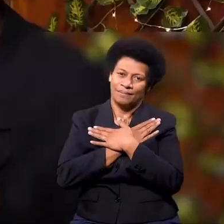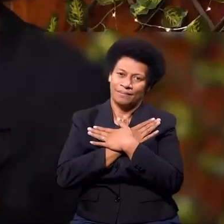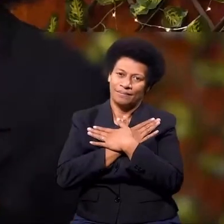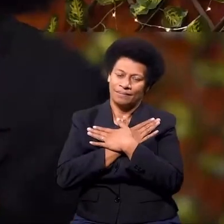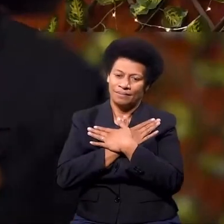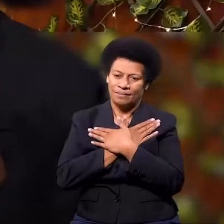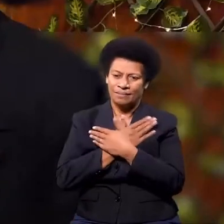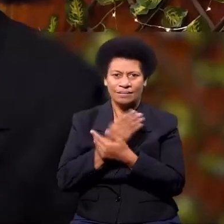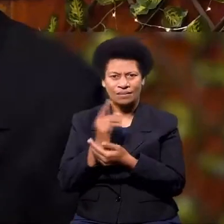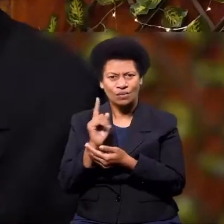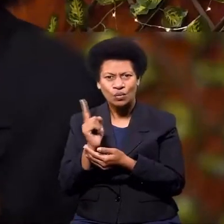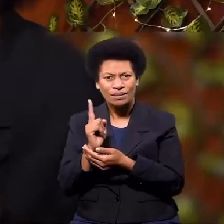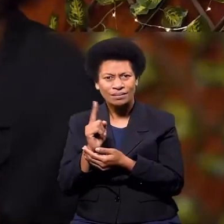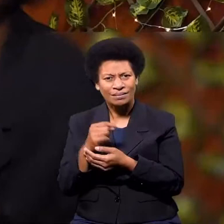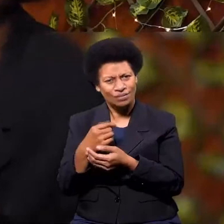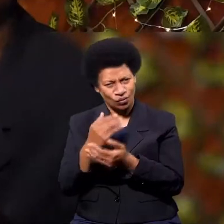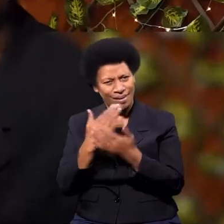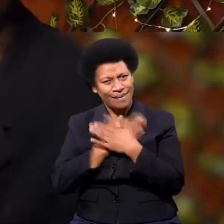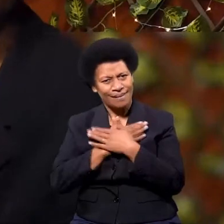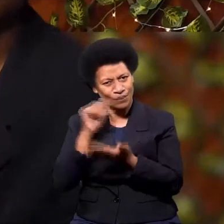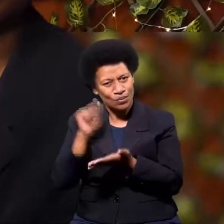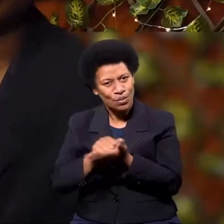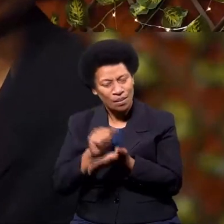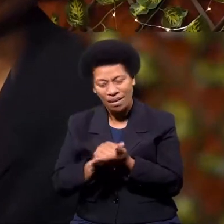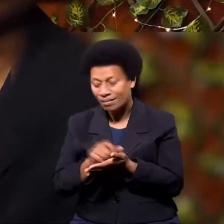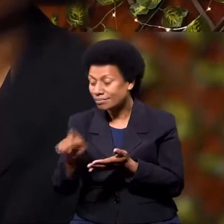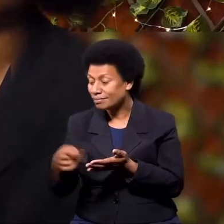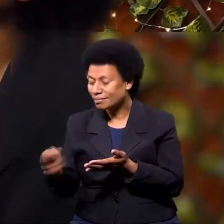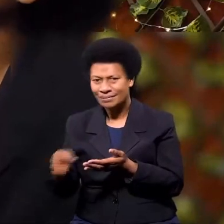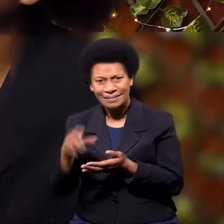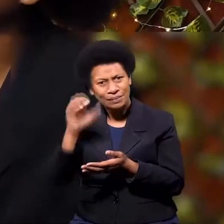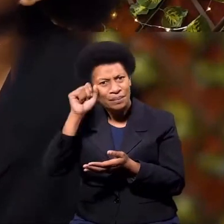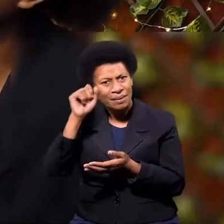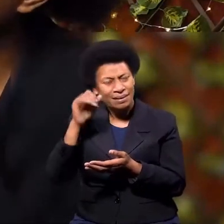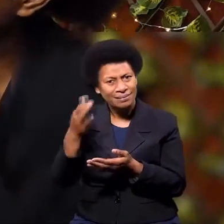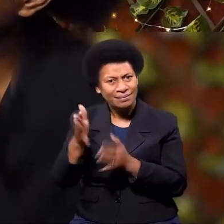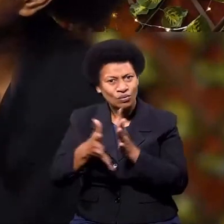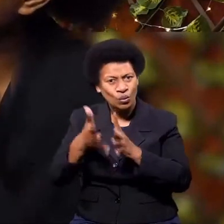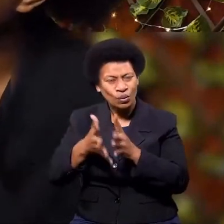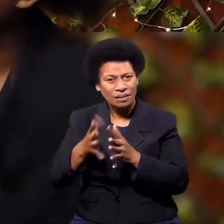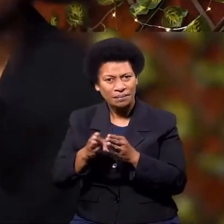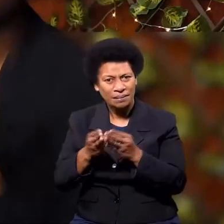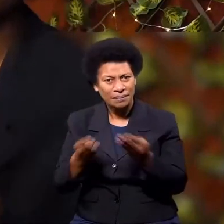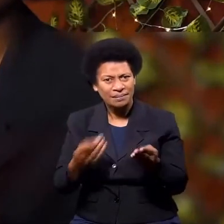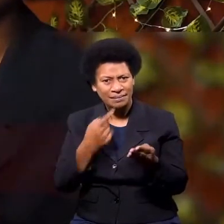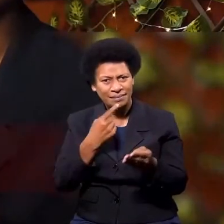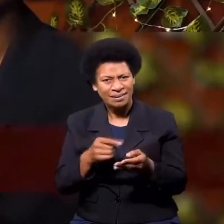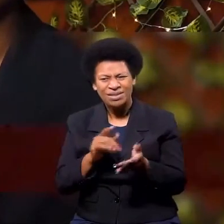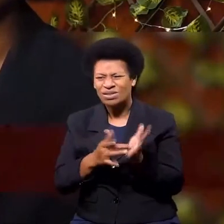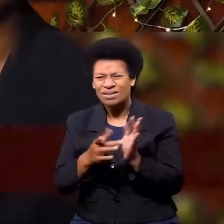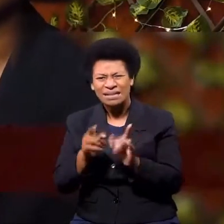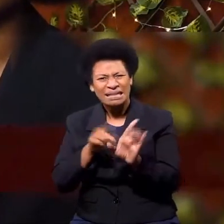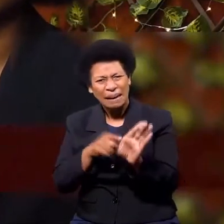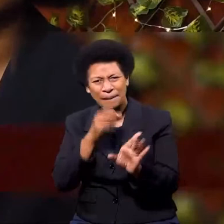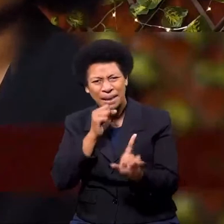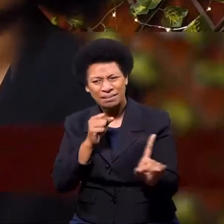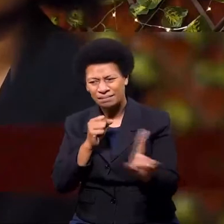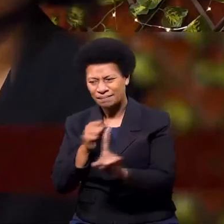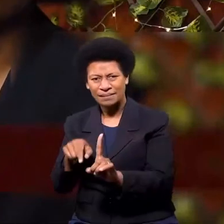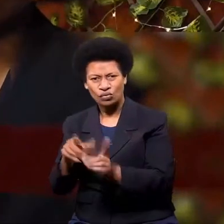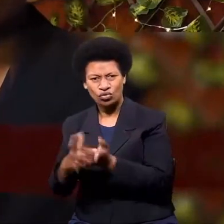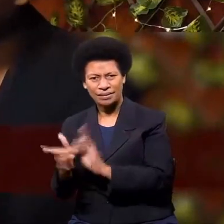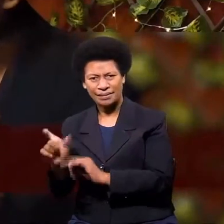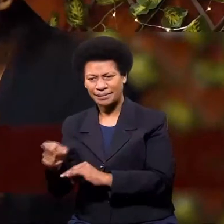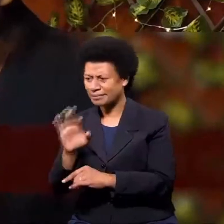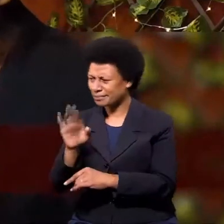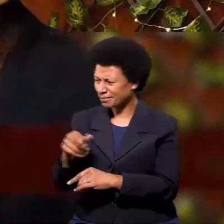that perception, we pursue love in the correct manner. It reminds me of a story in the Bible of a young man that came to Jesus, he told Jesus, what should I do that I must